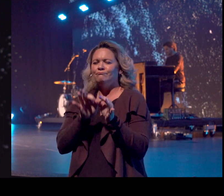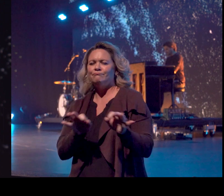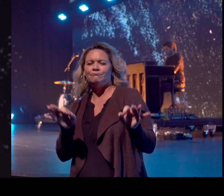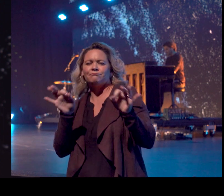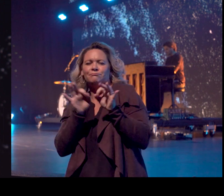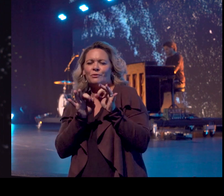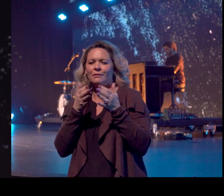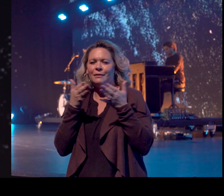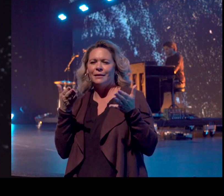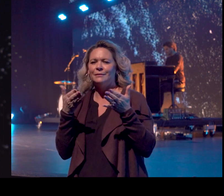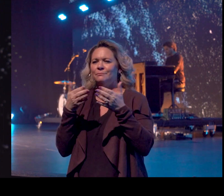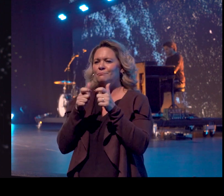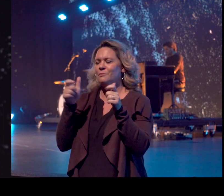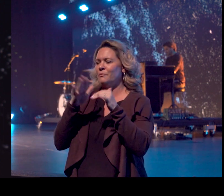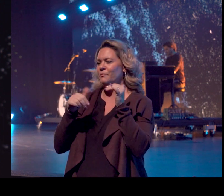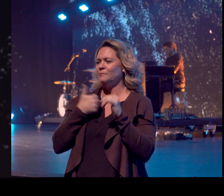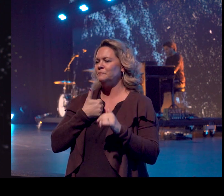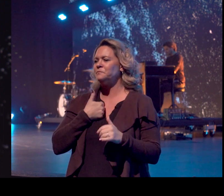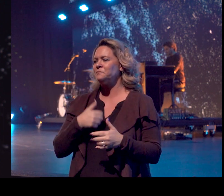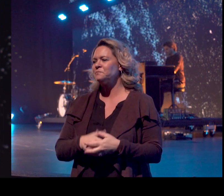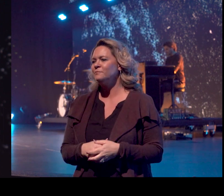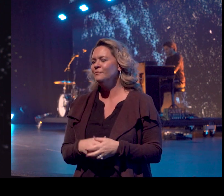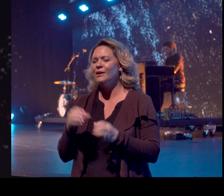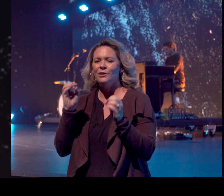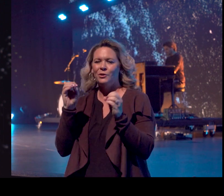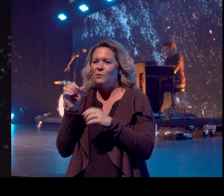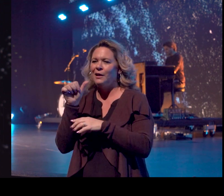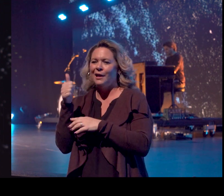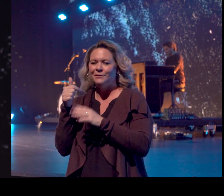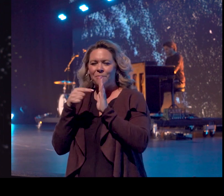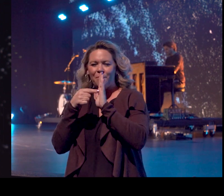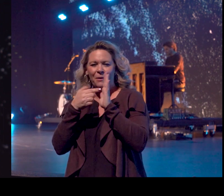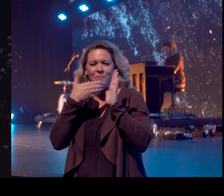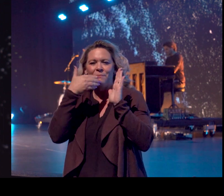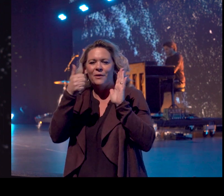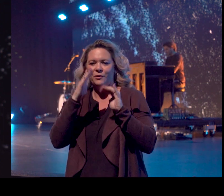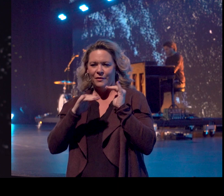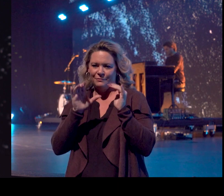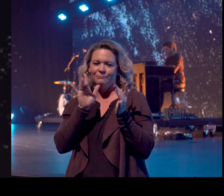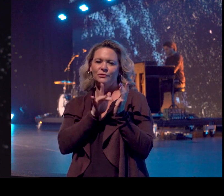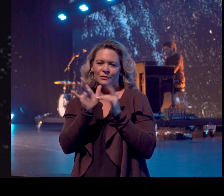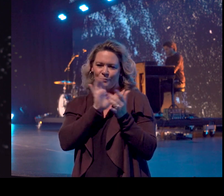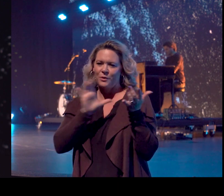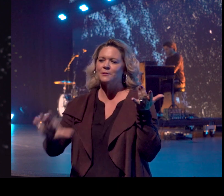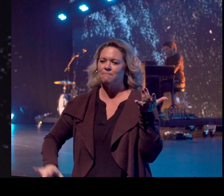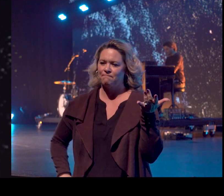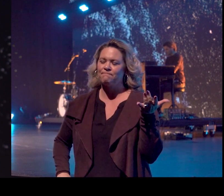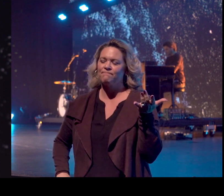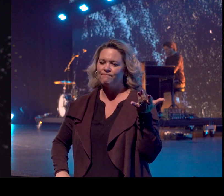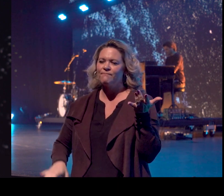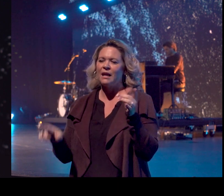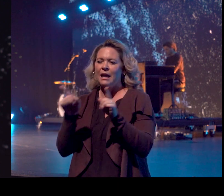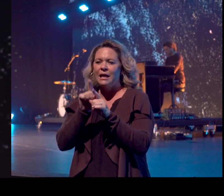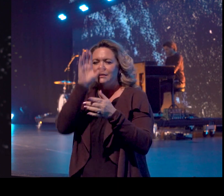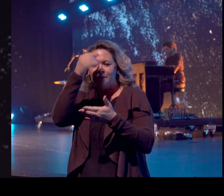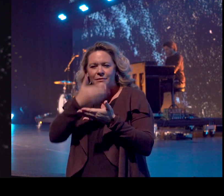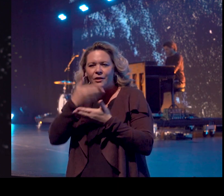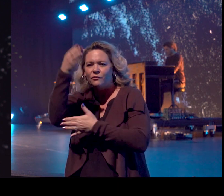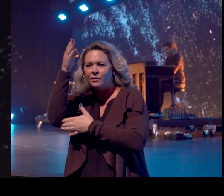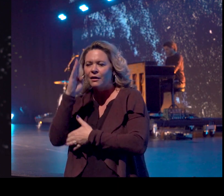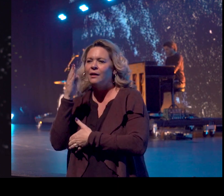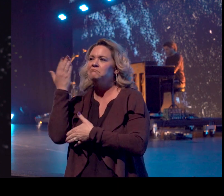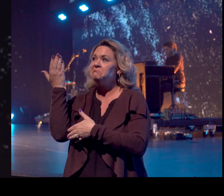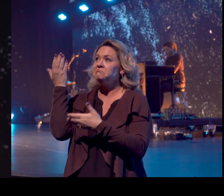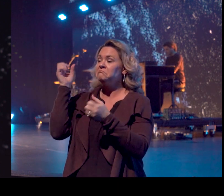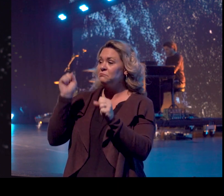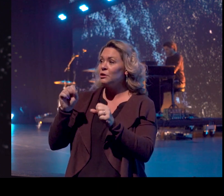than ourselves. And nobody modeled this better for us than Jesus Christ did. See, as the